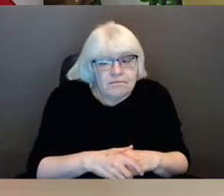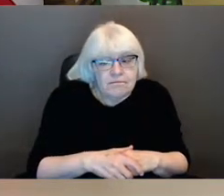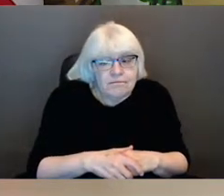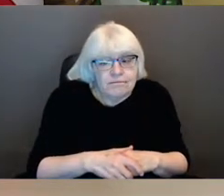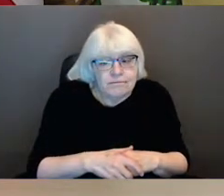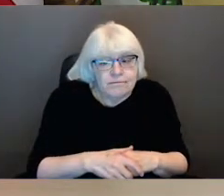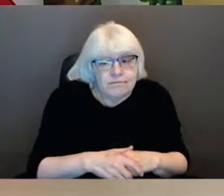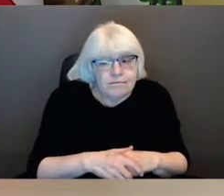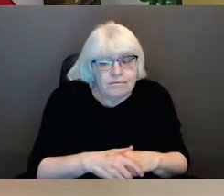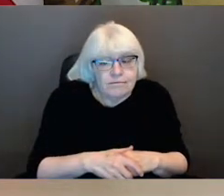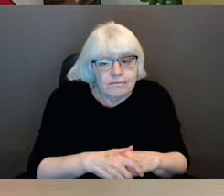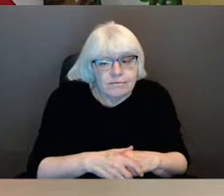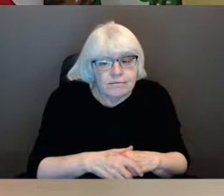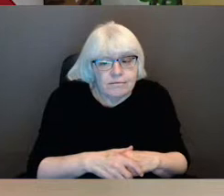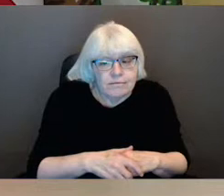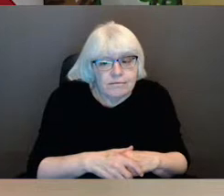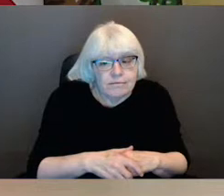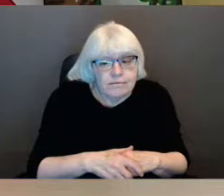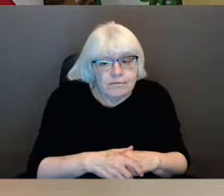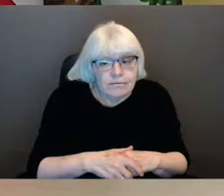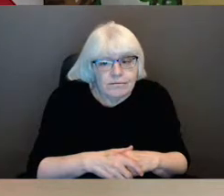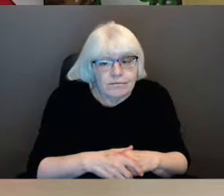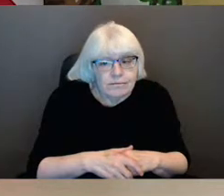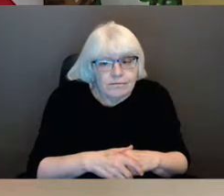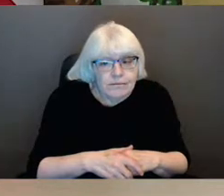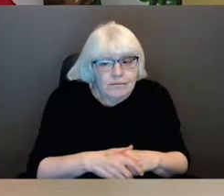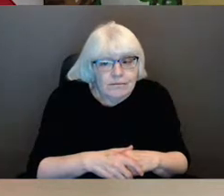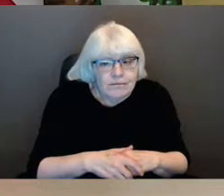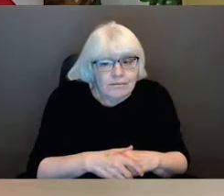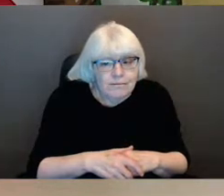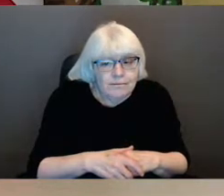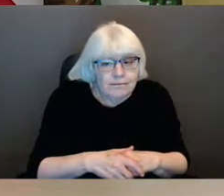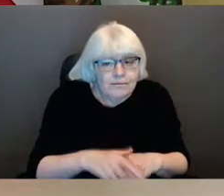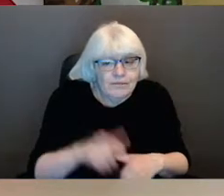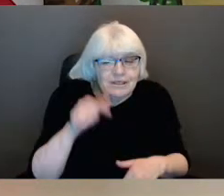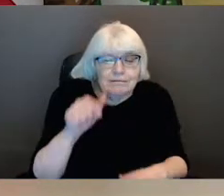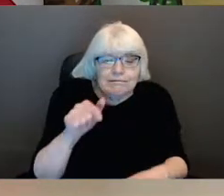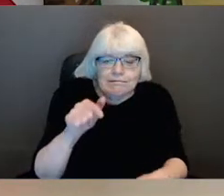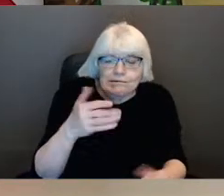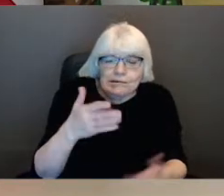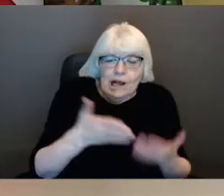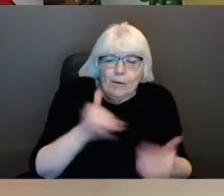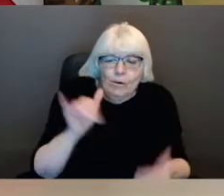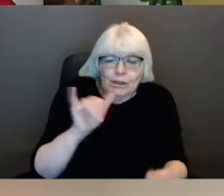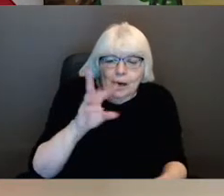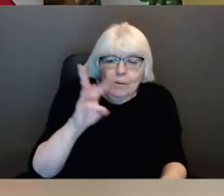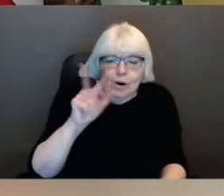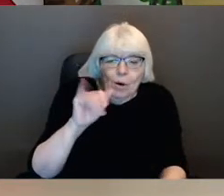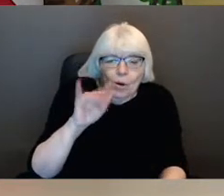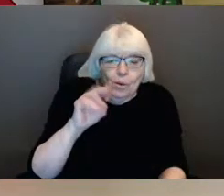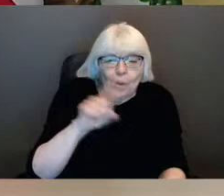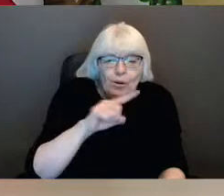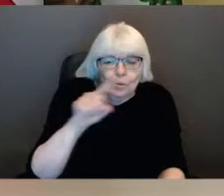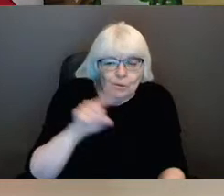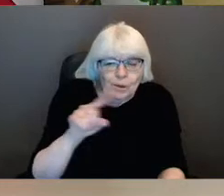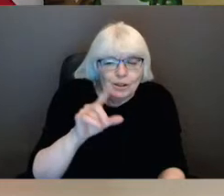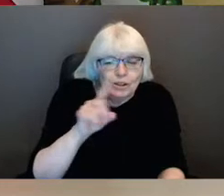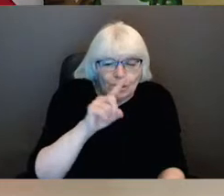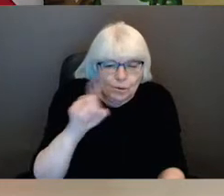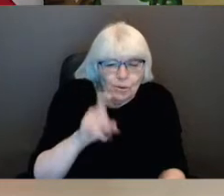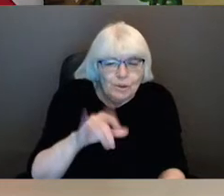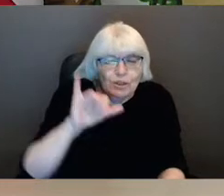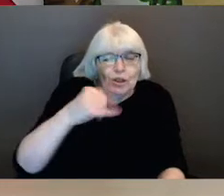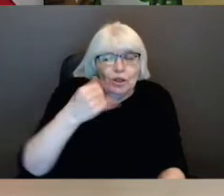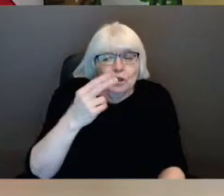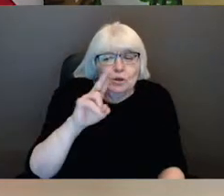I think Wayne had the similar question, and as did Julien, so it's a good question, and we